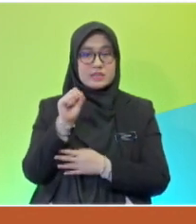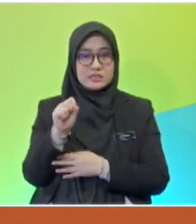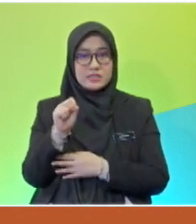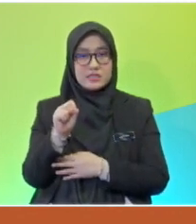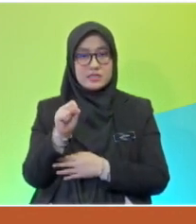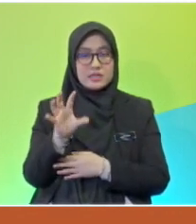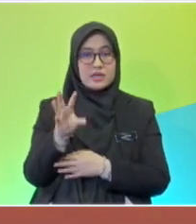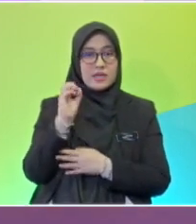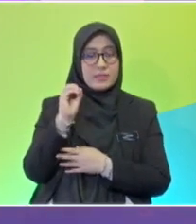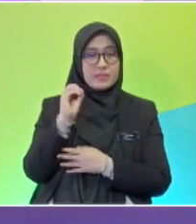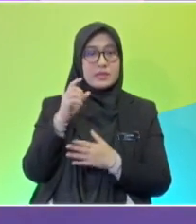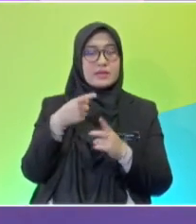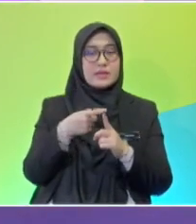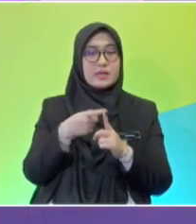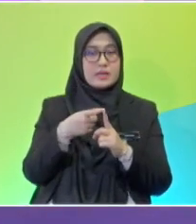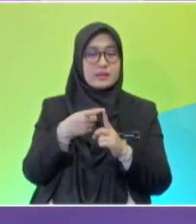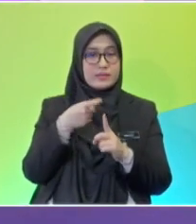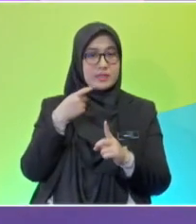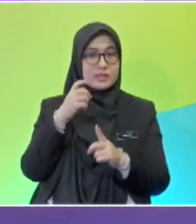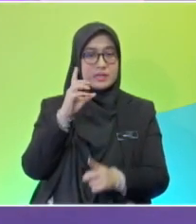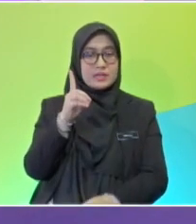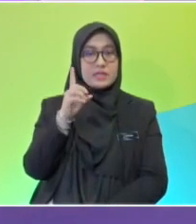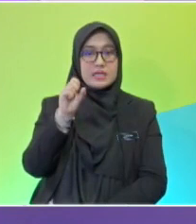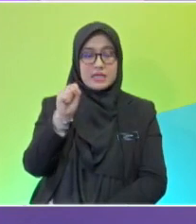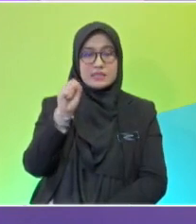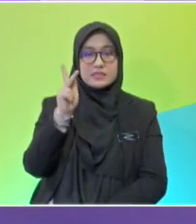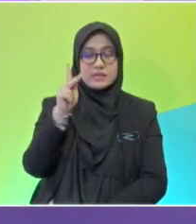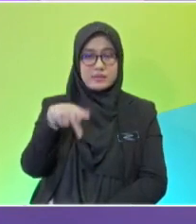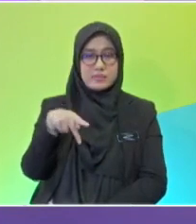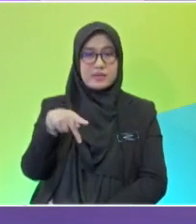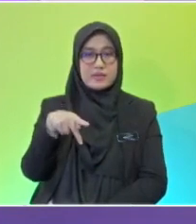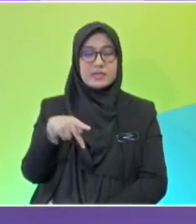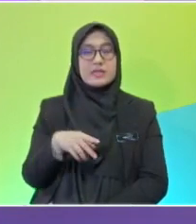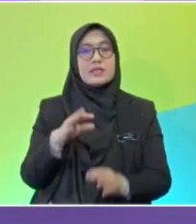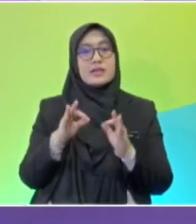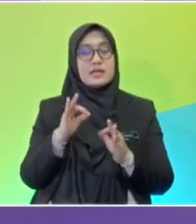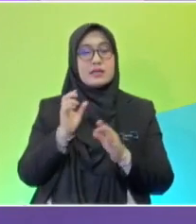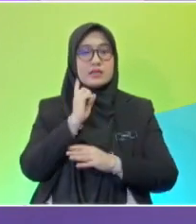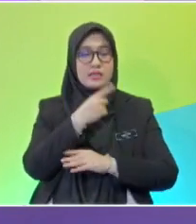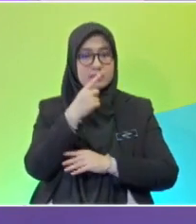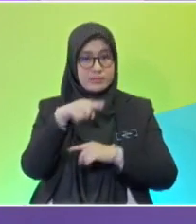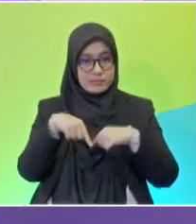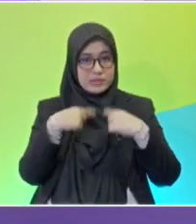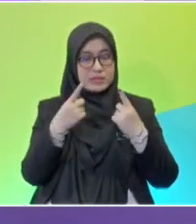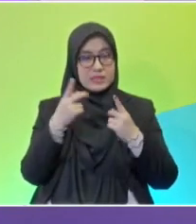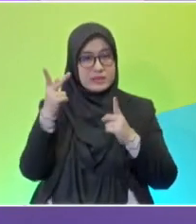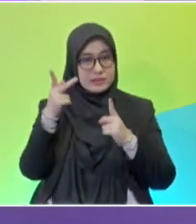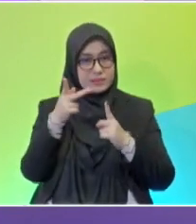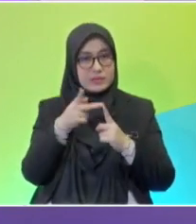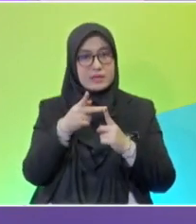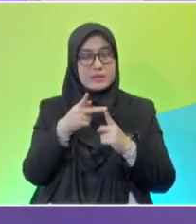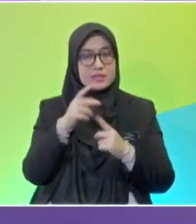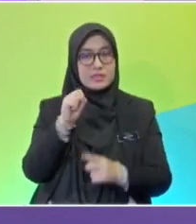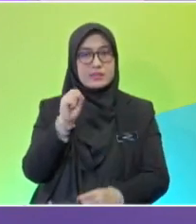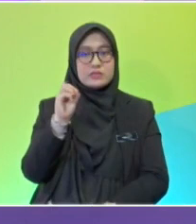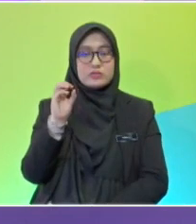the SOW, but, sorry, this is from the DSKP. Okay. But if you go to the SOW, you will see this particular